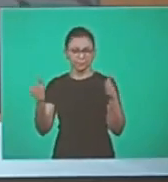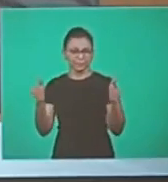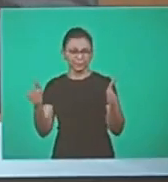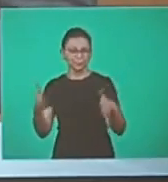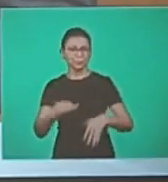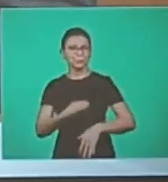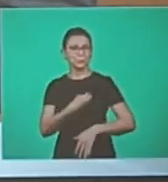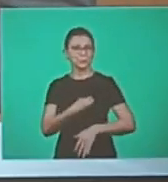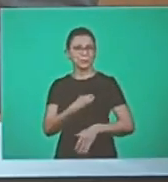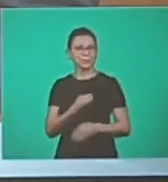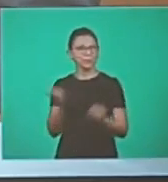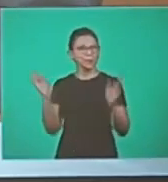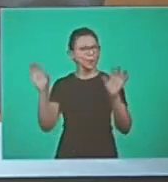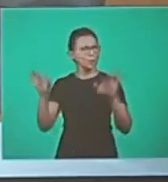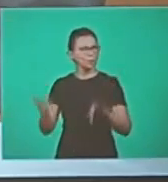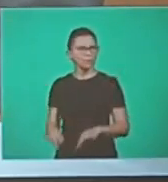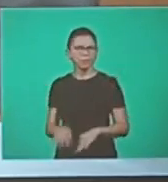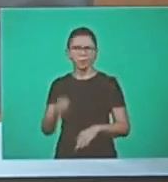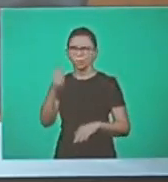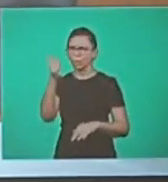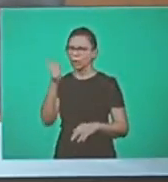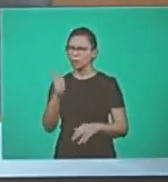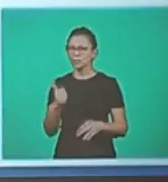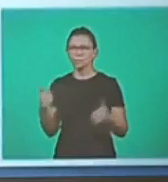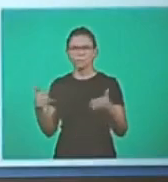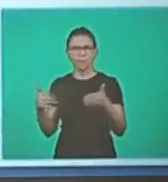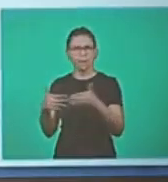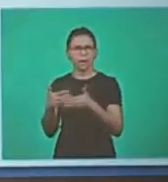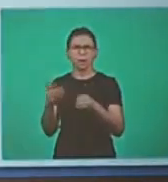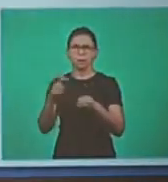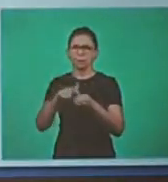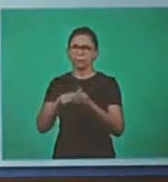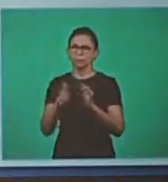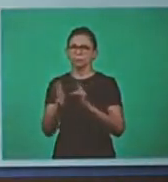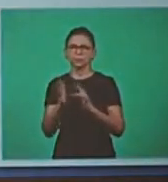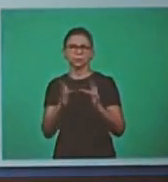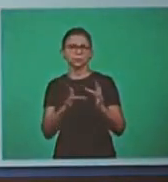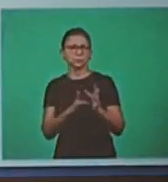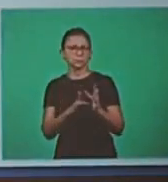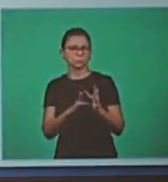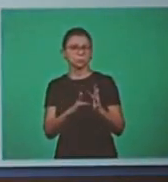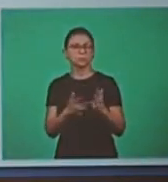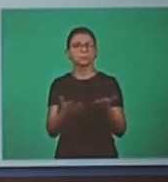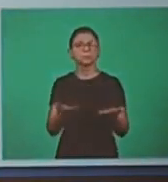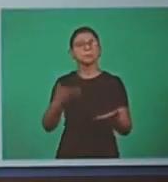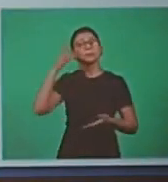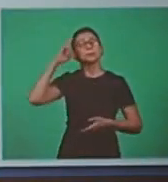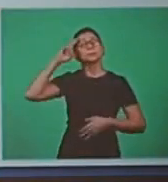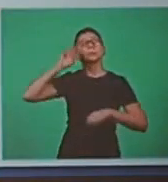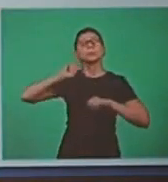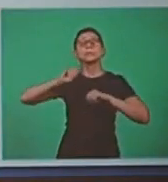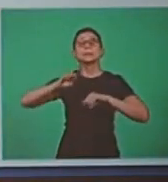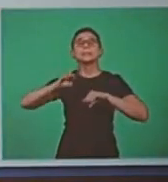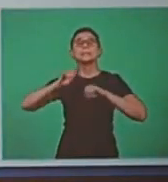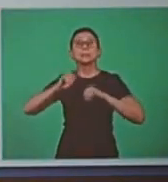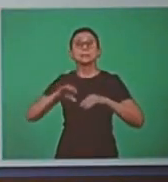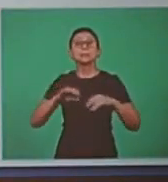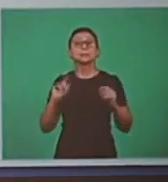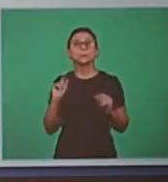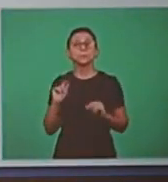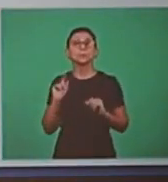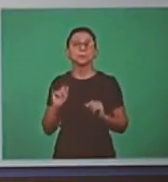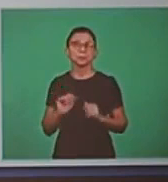purpose of the parable is to let us understand that we are living the moment of soon. And what the Lord is